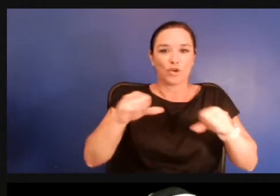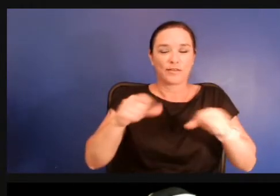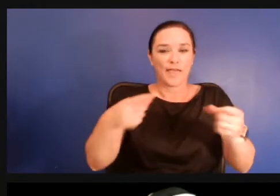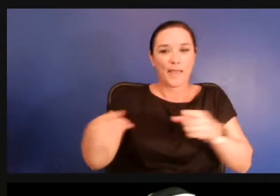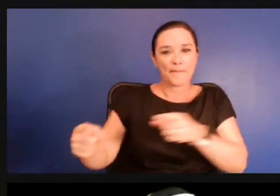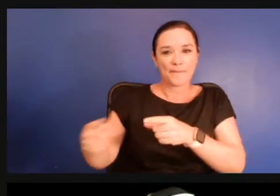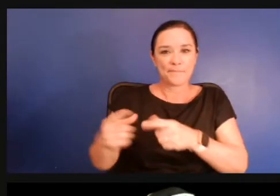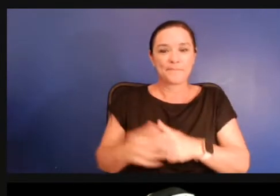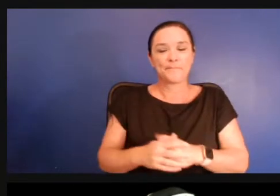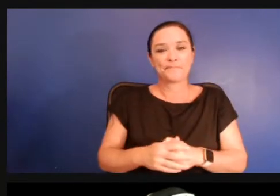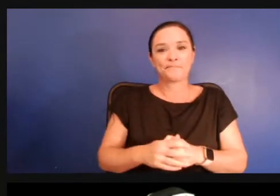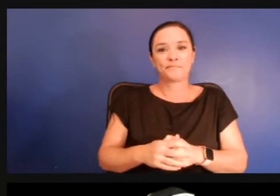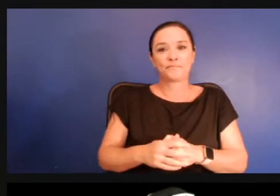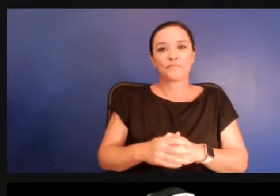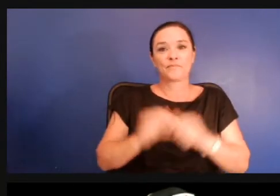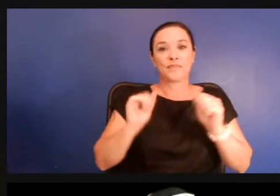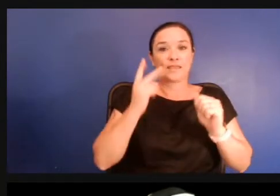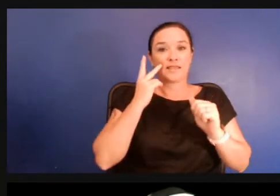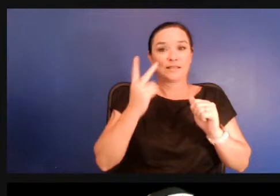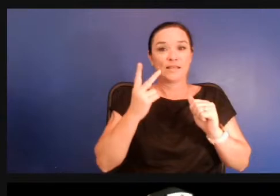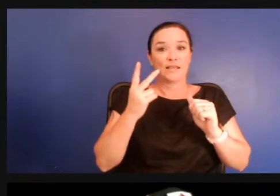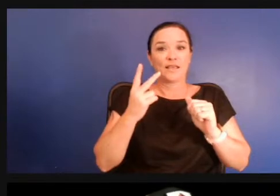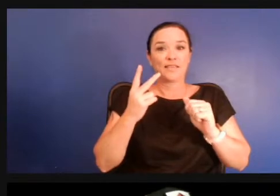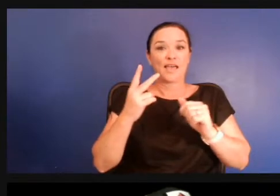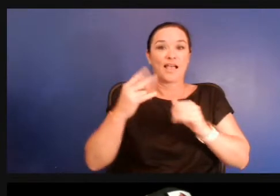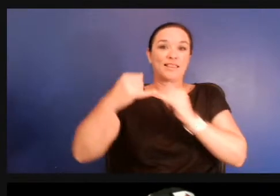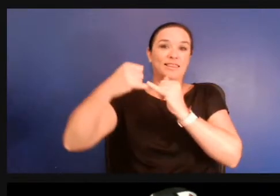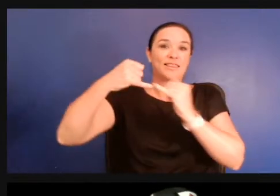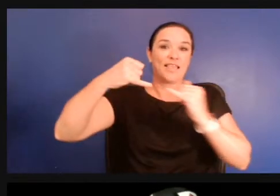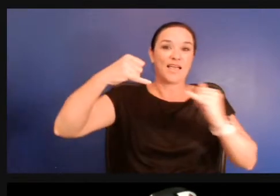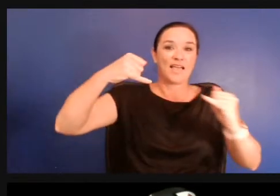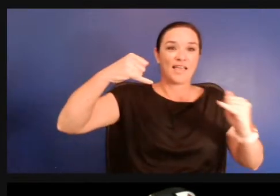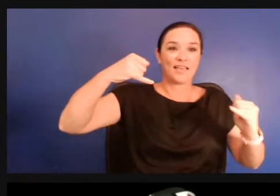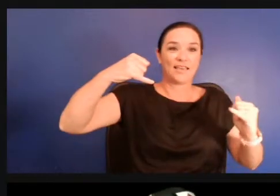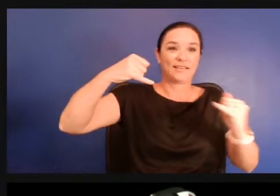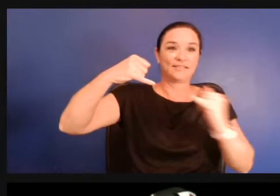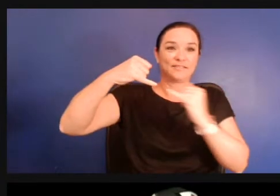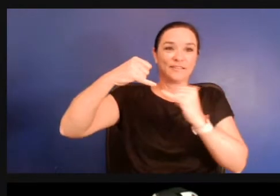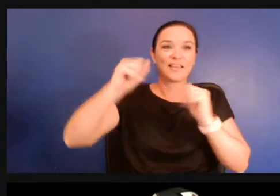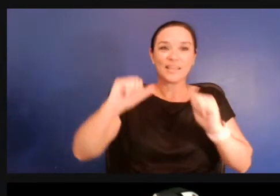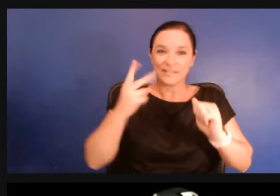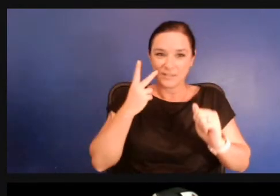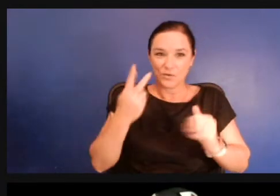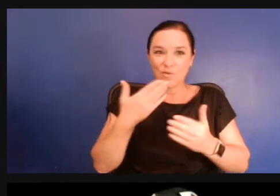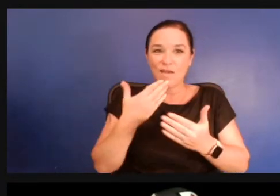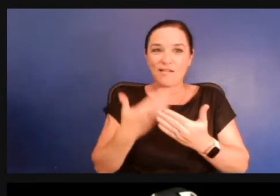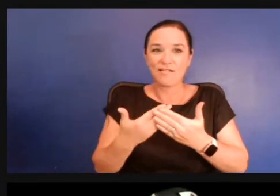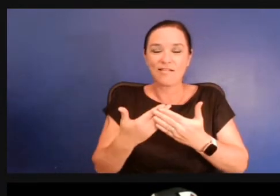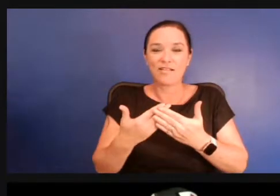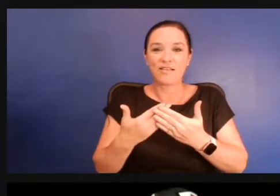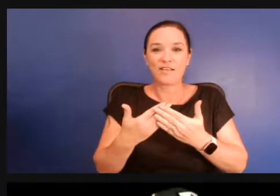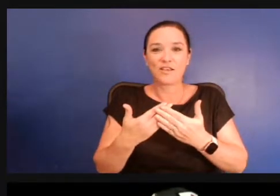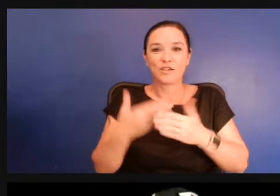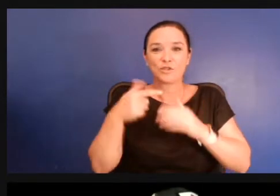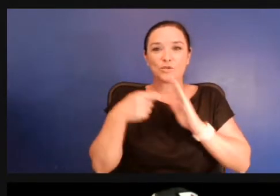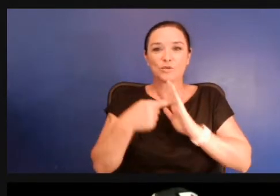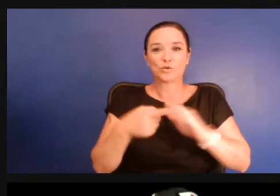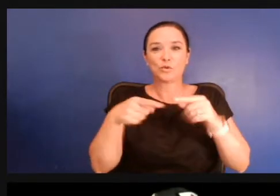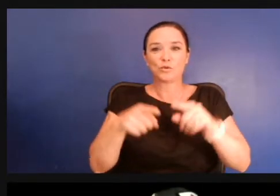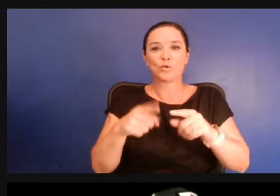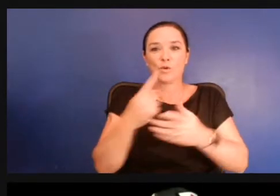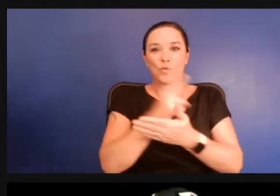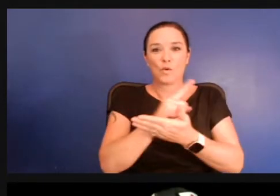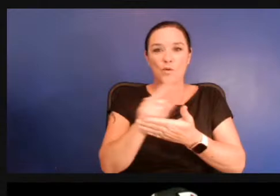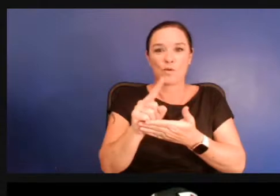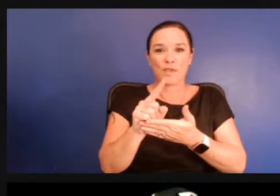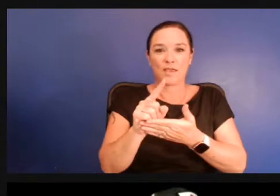that pretty interesting lineation right through there. You can see it pretty well. It still shows that over the last week, whoops, sorry,